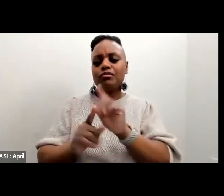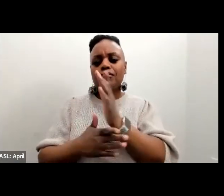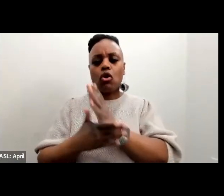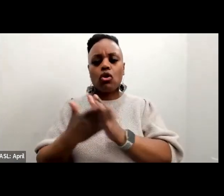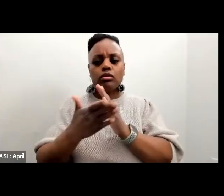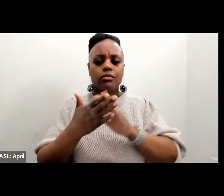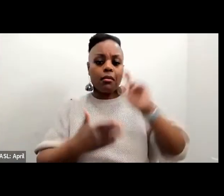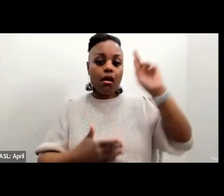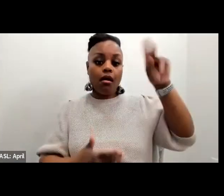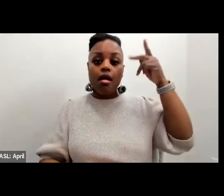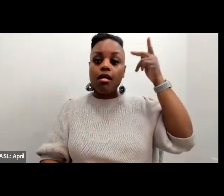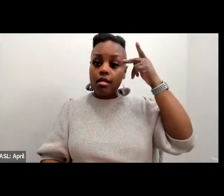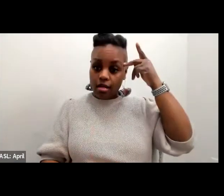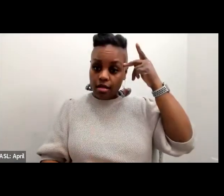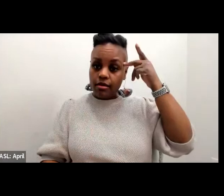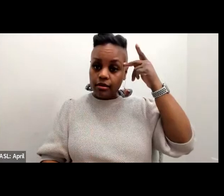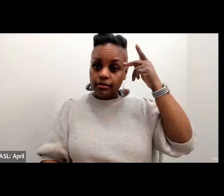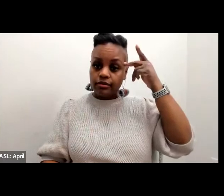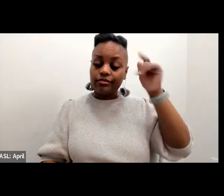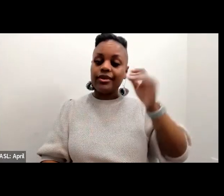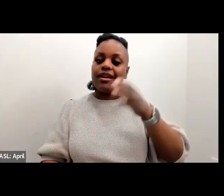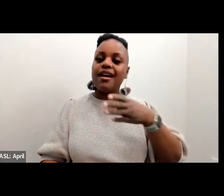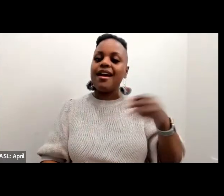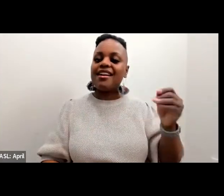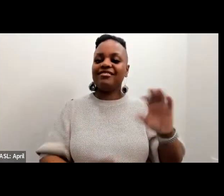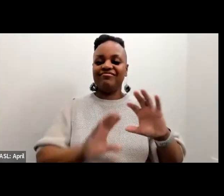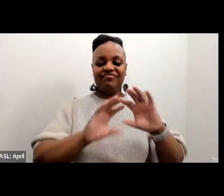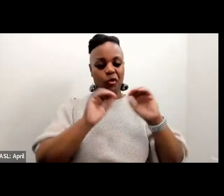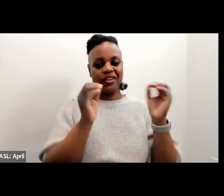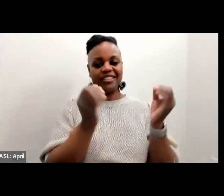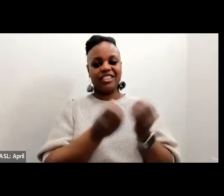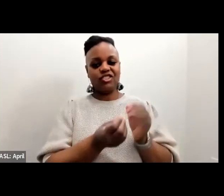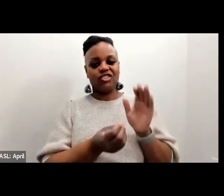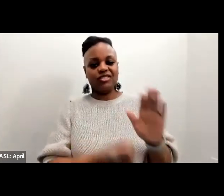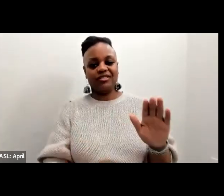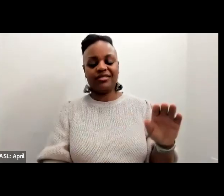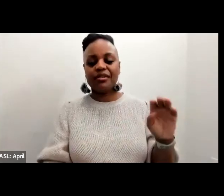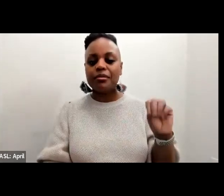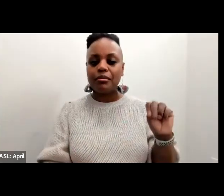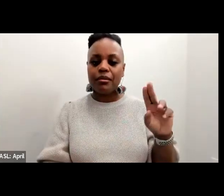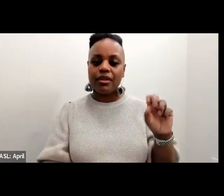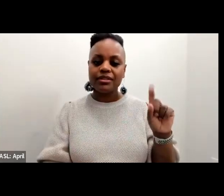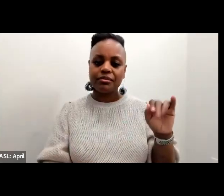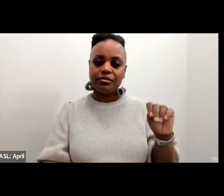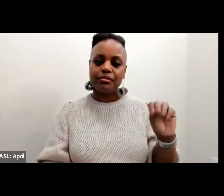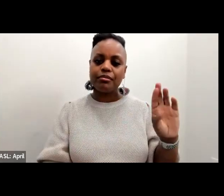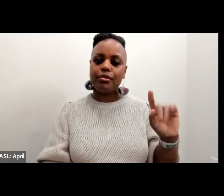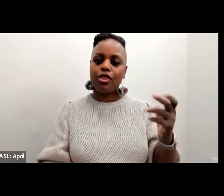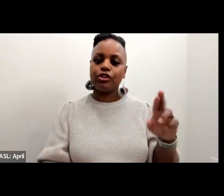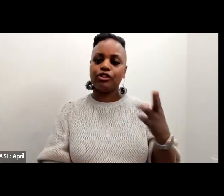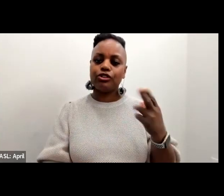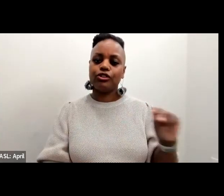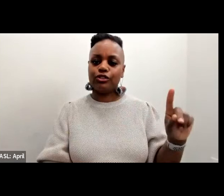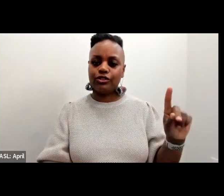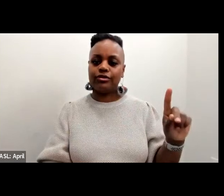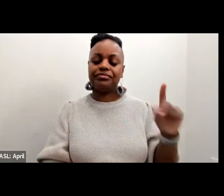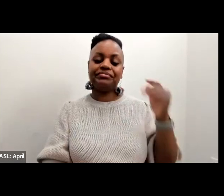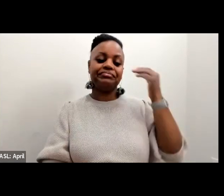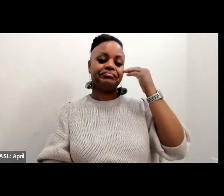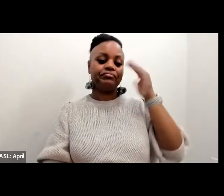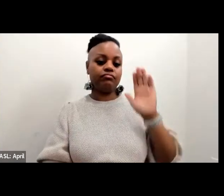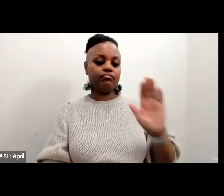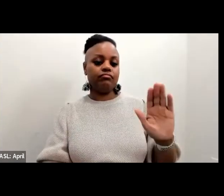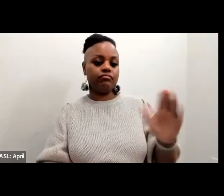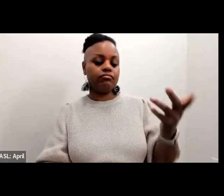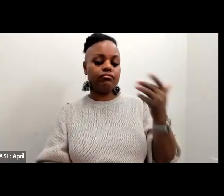hour, you will hear about the Egyptian Muslim Brotherhood's swift rise and dramatic fall, and what's happened to the Brotherhood over